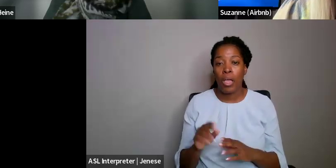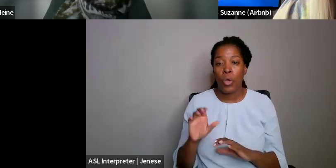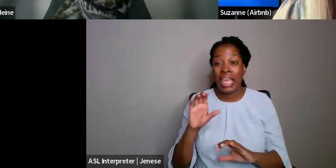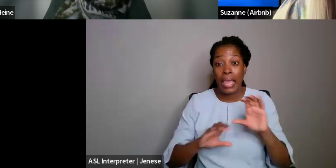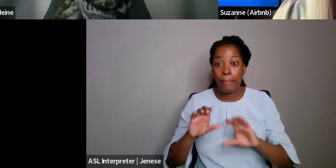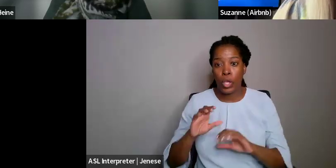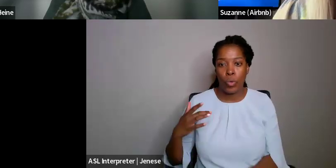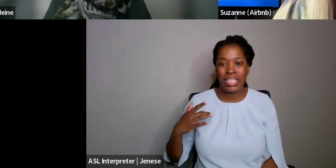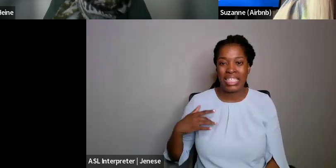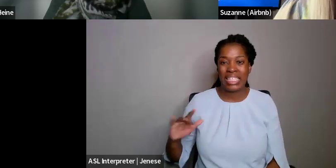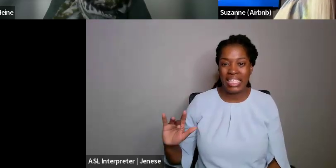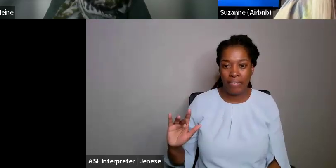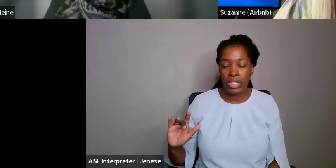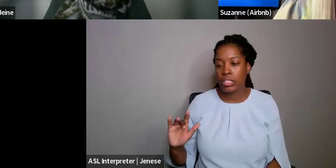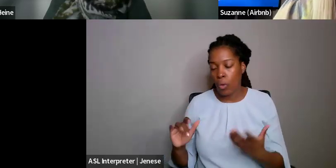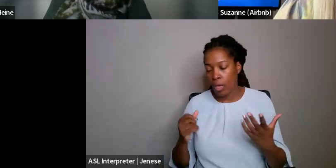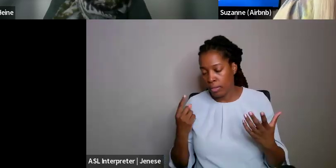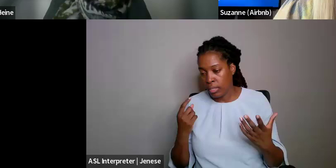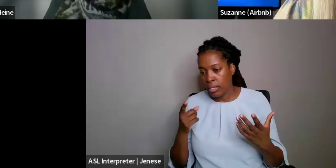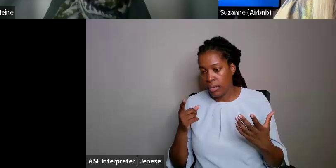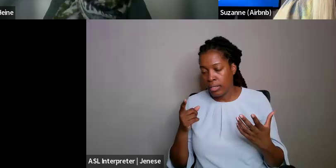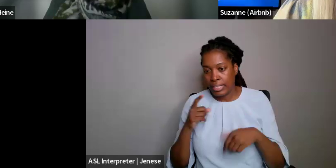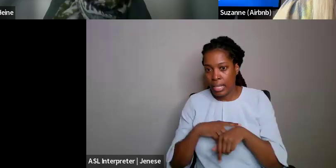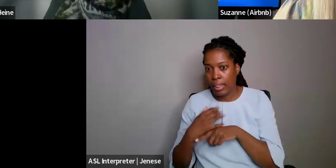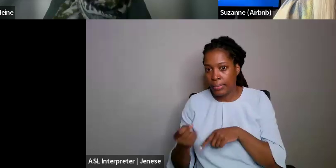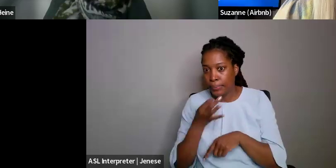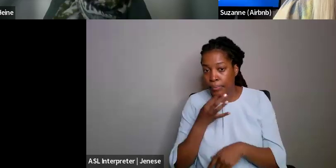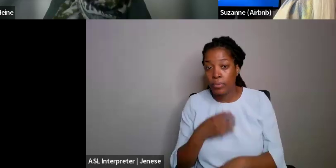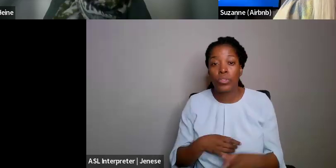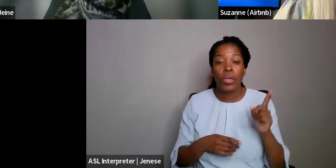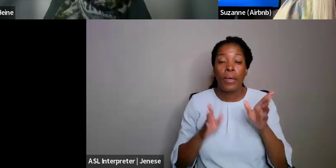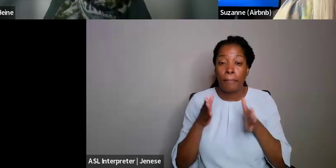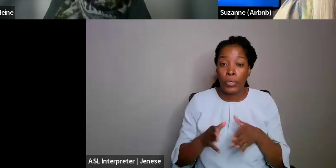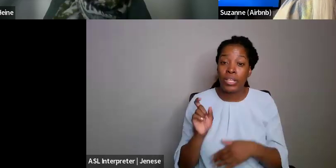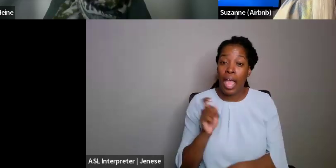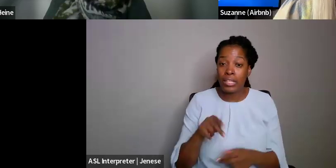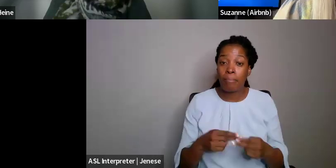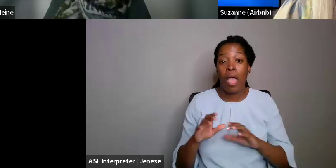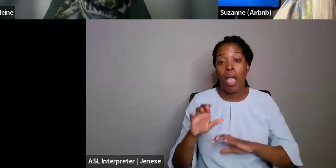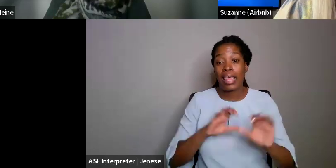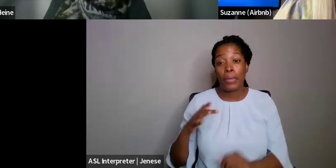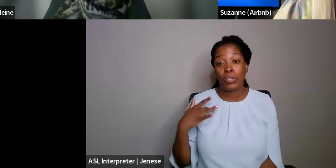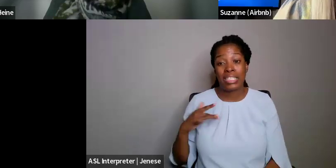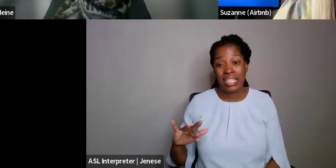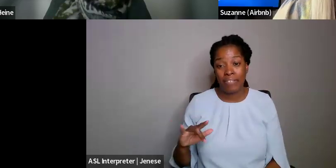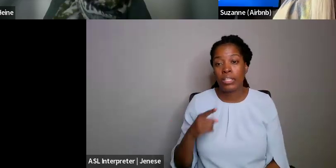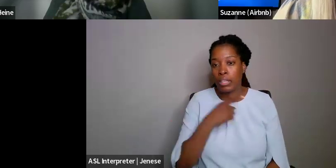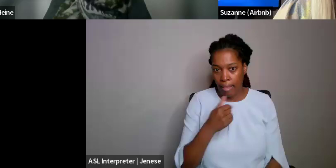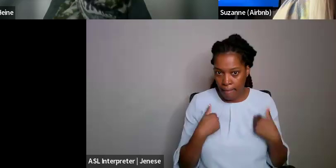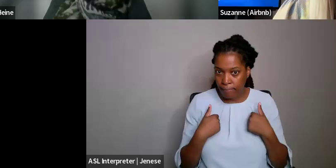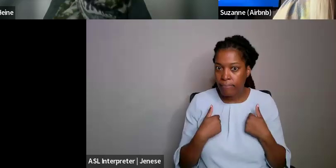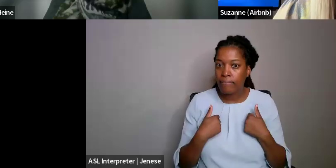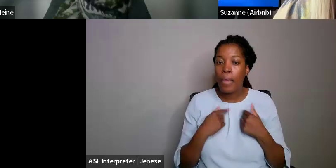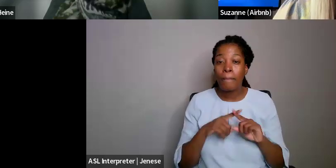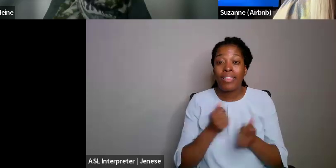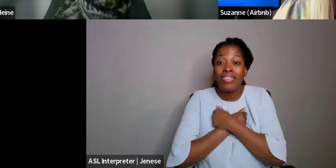of get through these last couple of questions. So someone has asked about chemical sensitivities because they have a chemical sensitivity, but